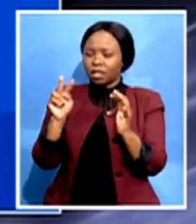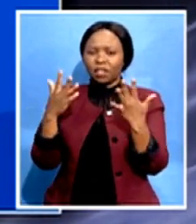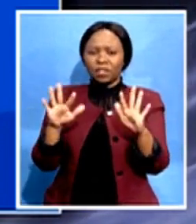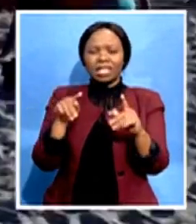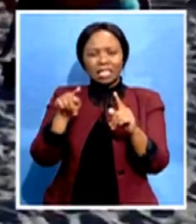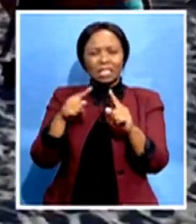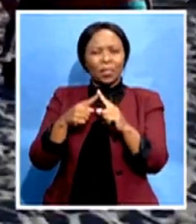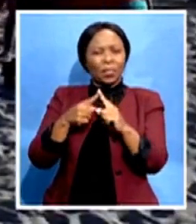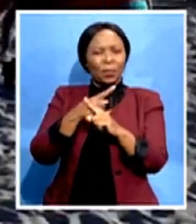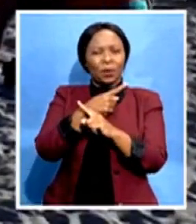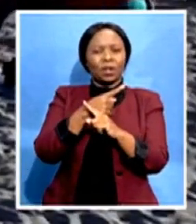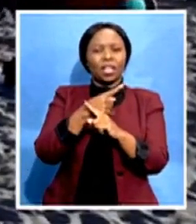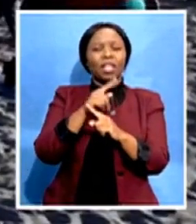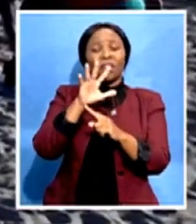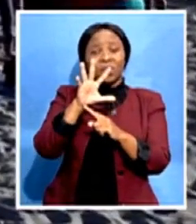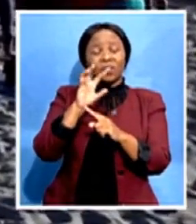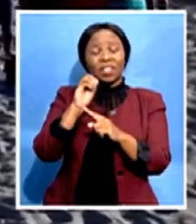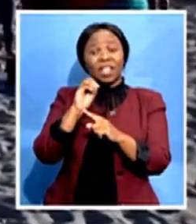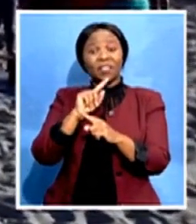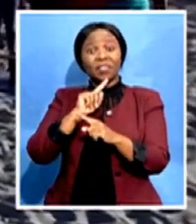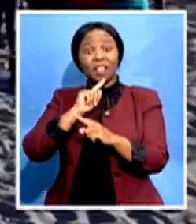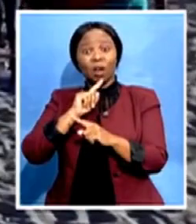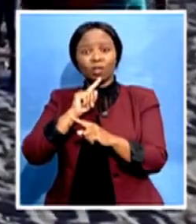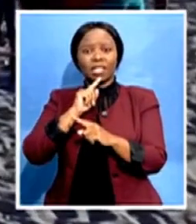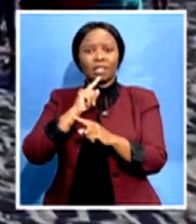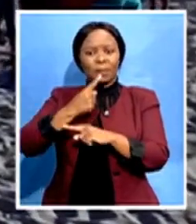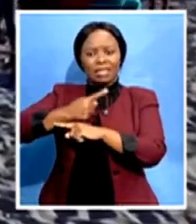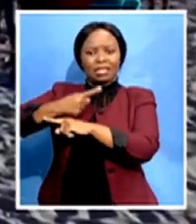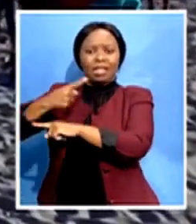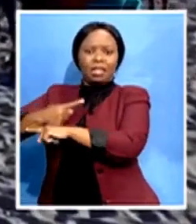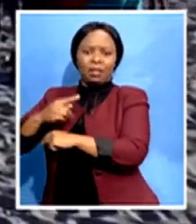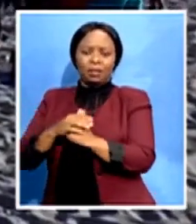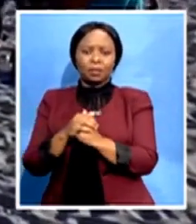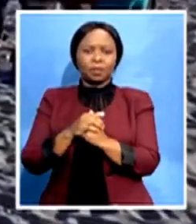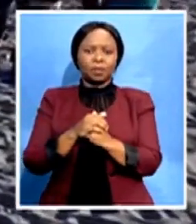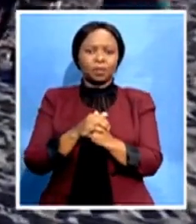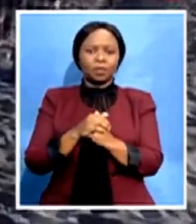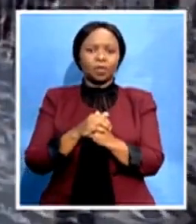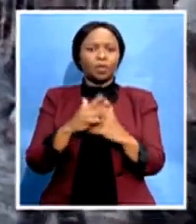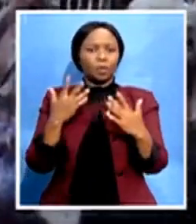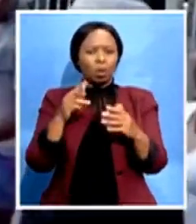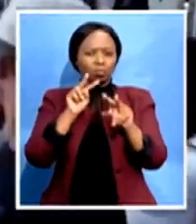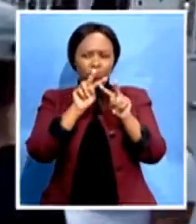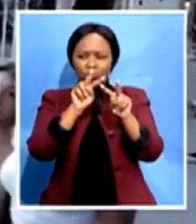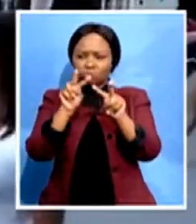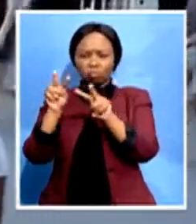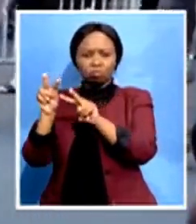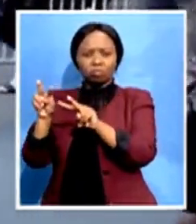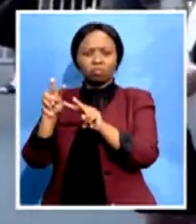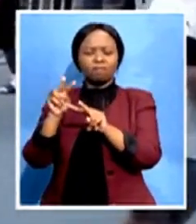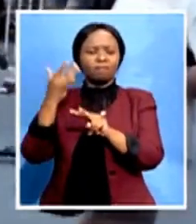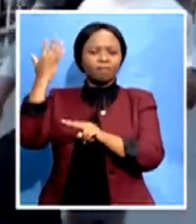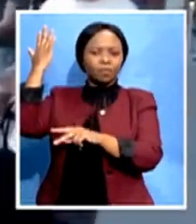cases per day. But scenes like these, reminiscent of March 2020, 12 months on,